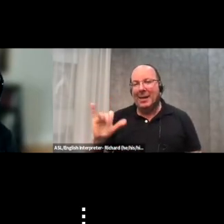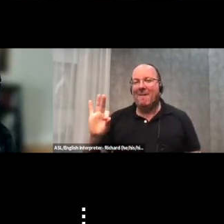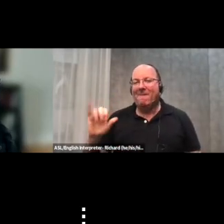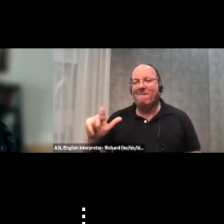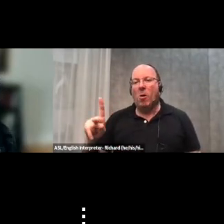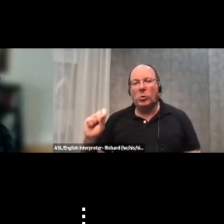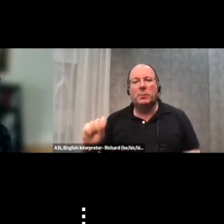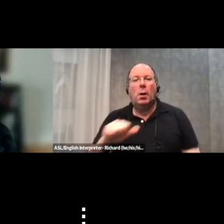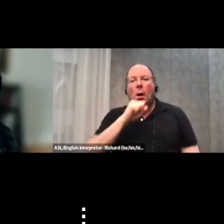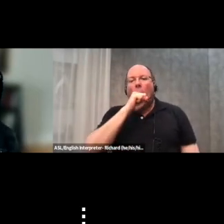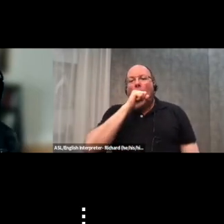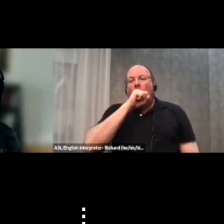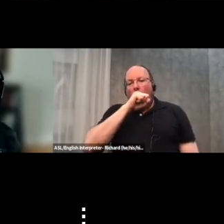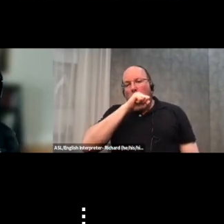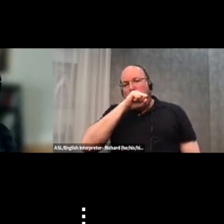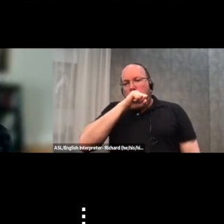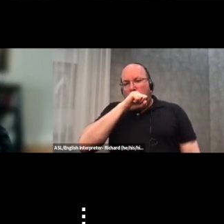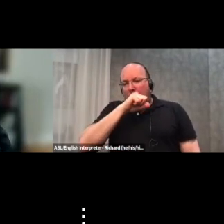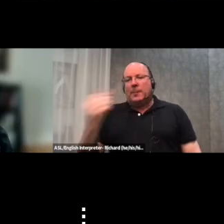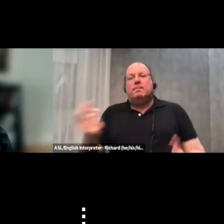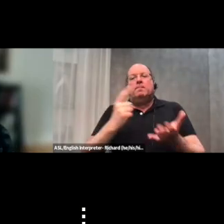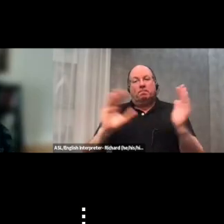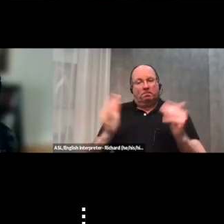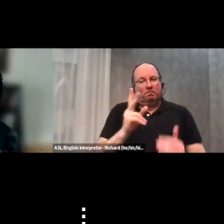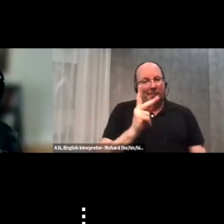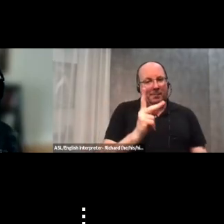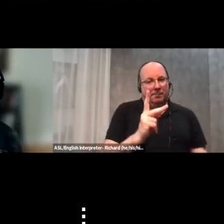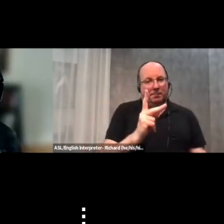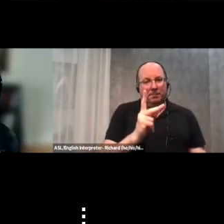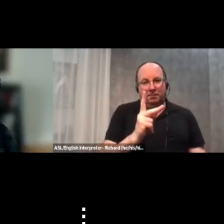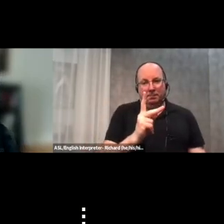Okay, so somebody also had a question of kink versus abuse.